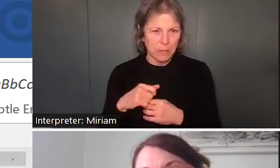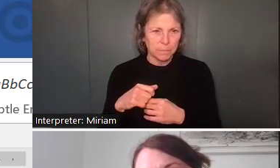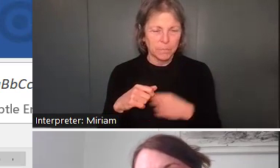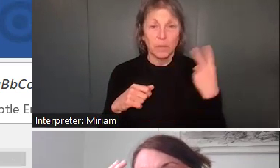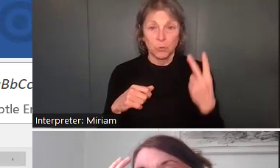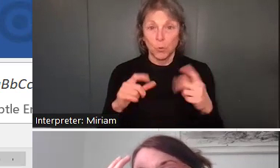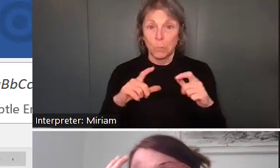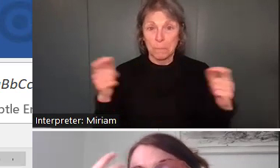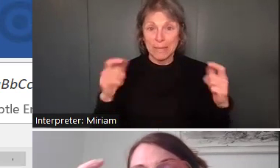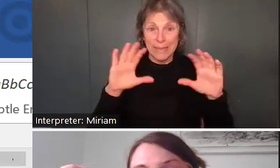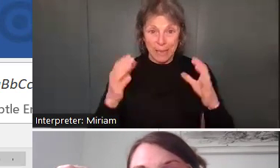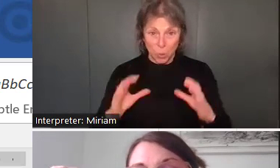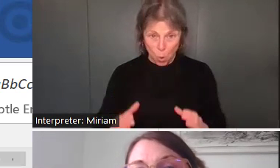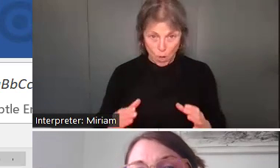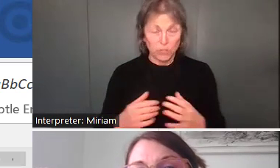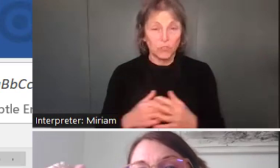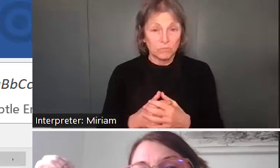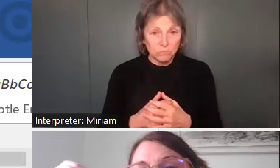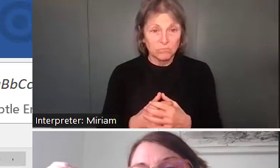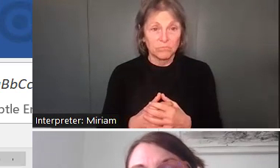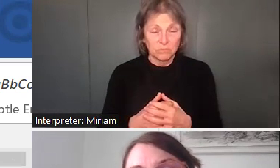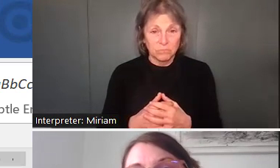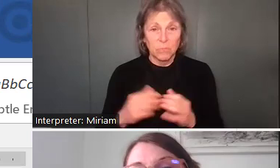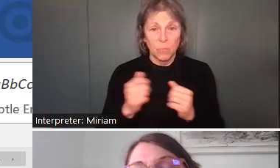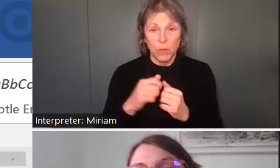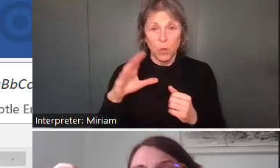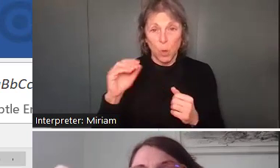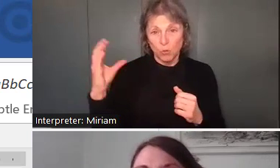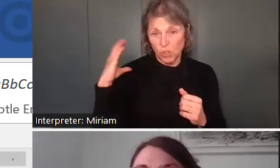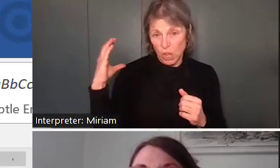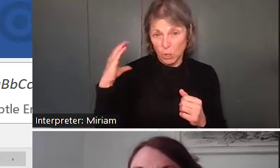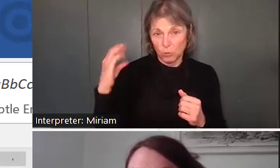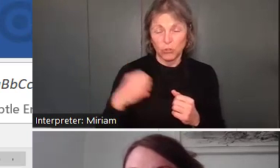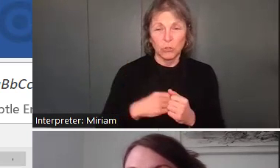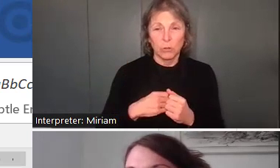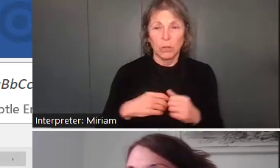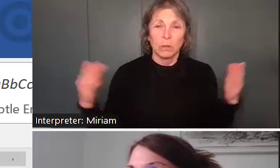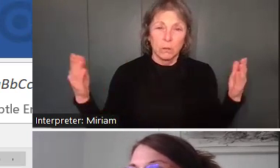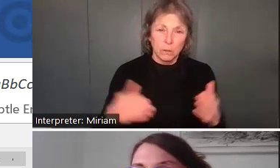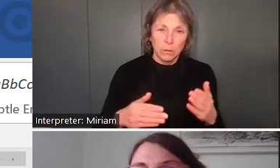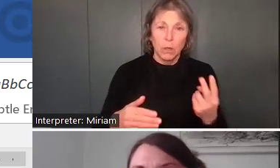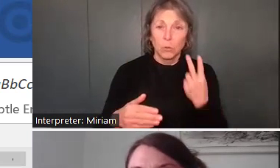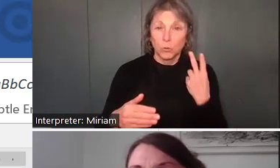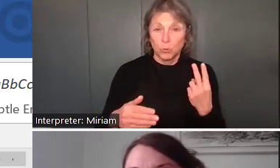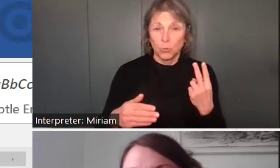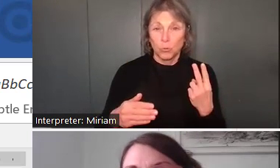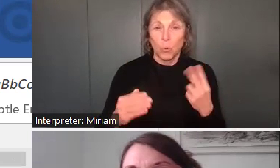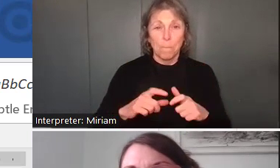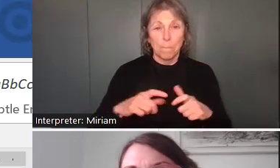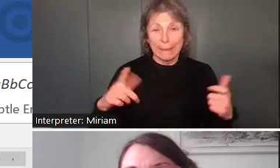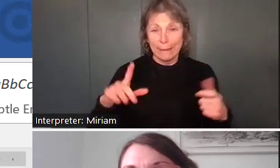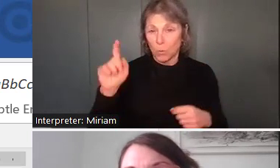big categories that we came up with the co-chairs, and really it's around the two biggest